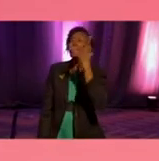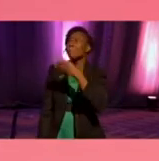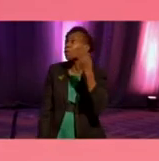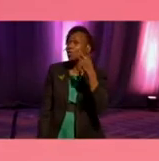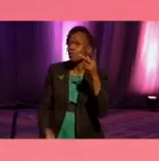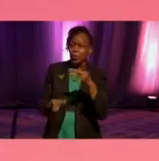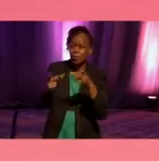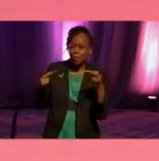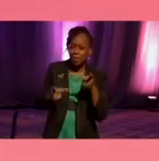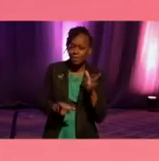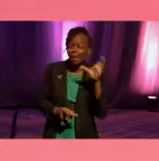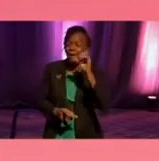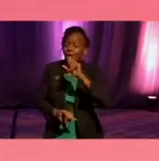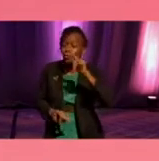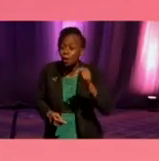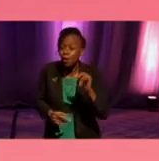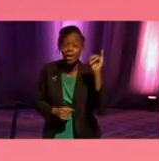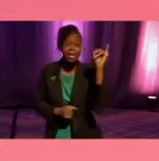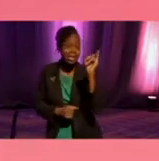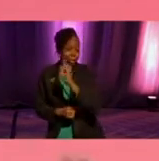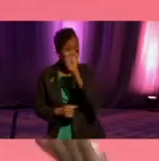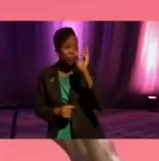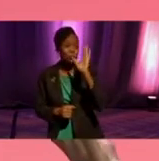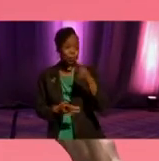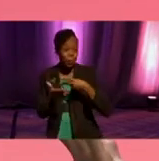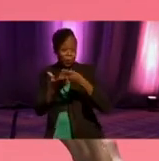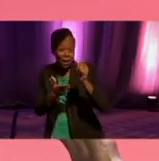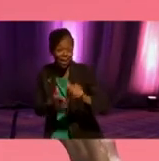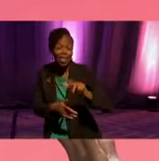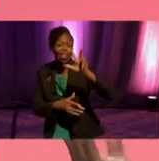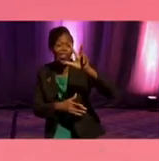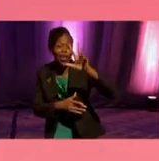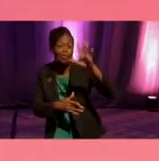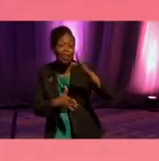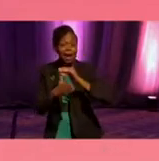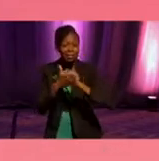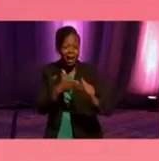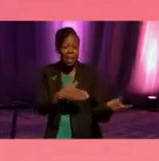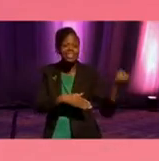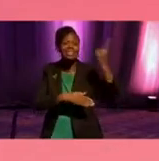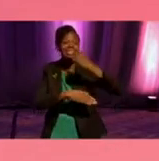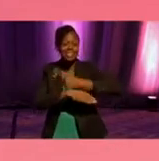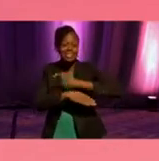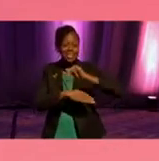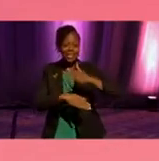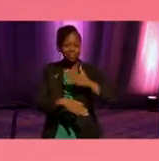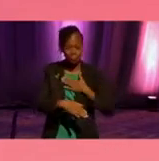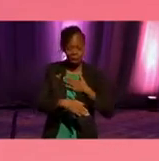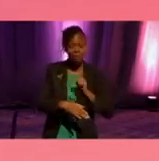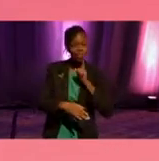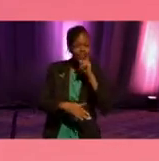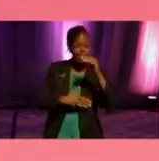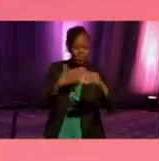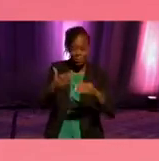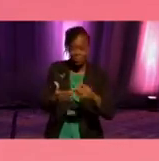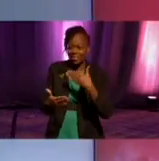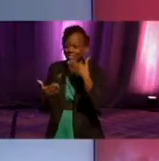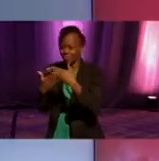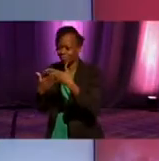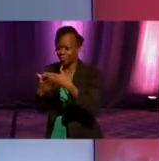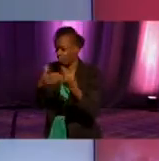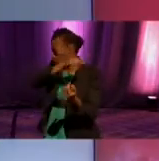insurance, okay? $35 a day. Check in. Those are my actionable steps. Thank you. Thank